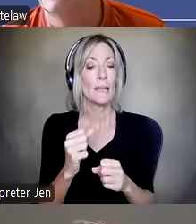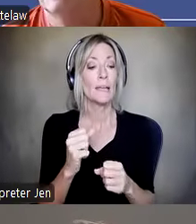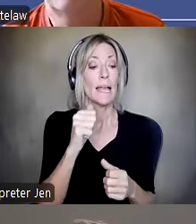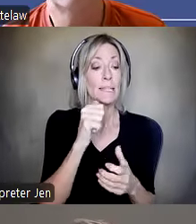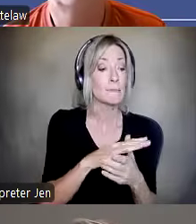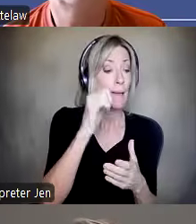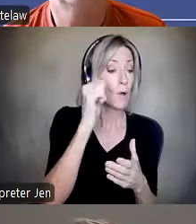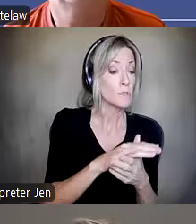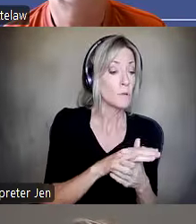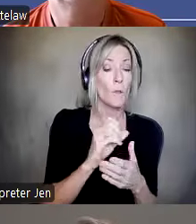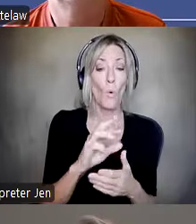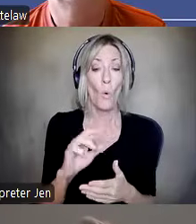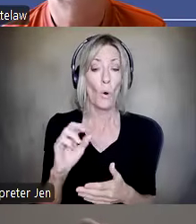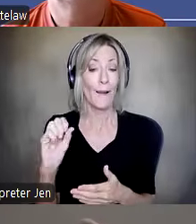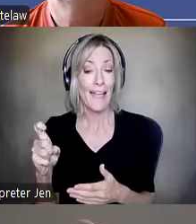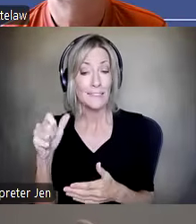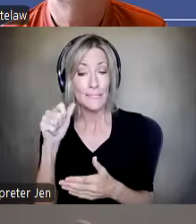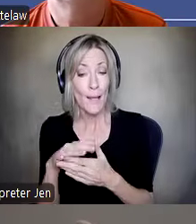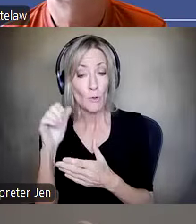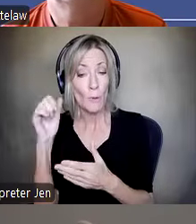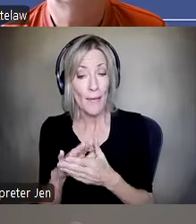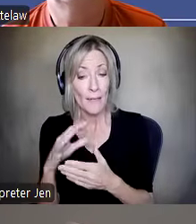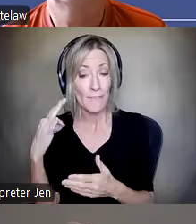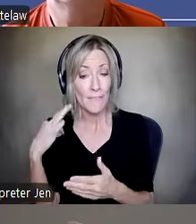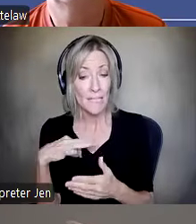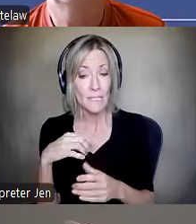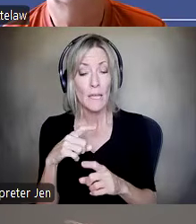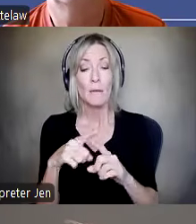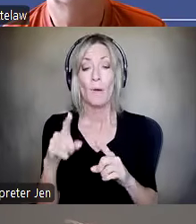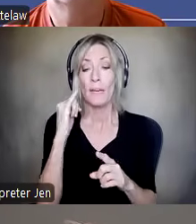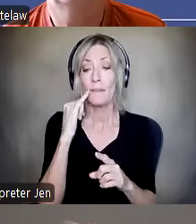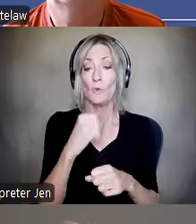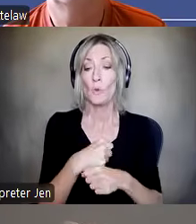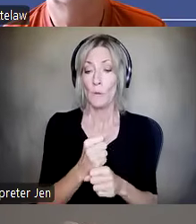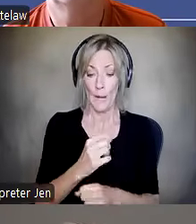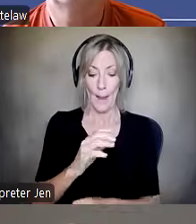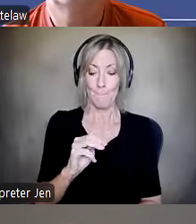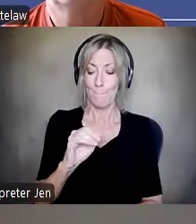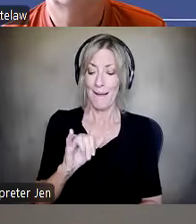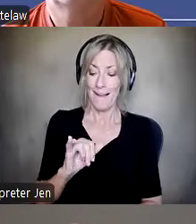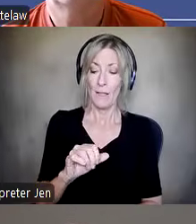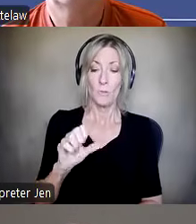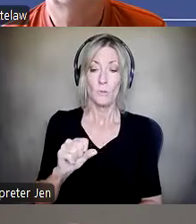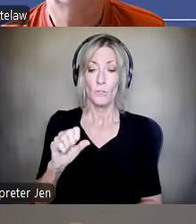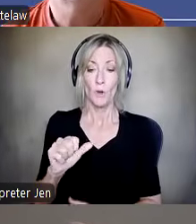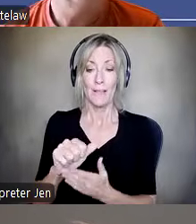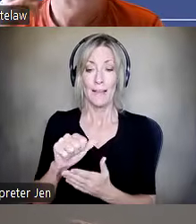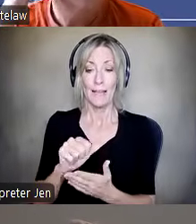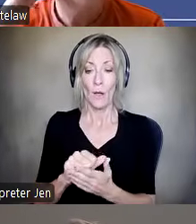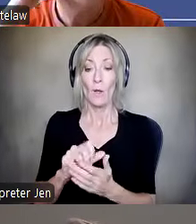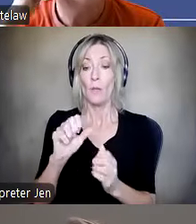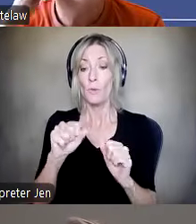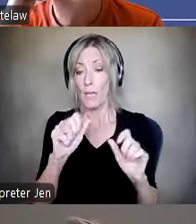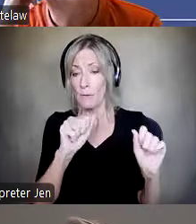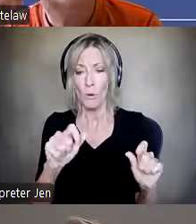or ex-spouse benefits, right? If you create a My Social Security account, you can go in there and see what your